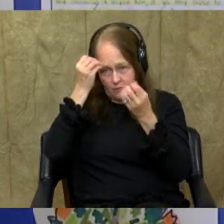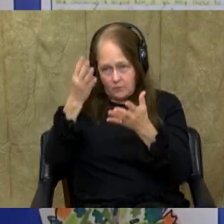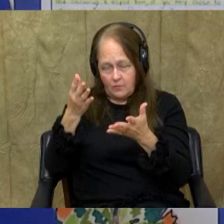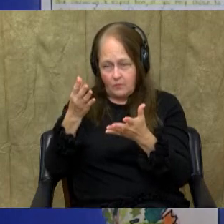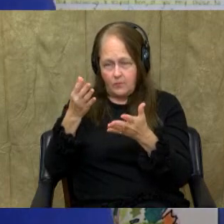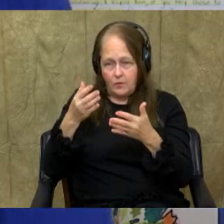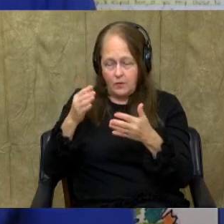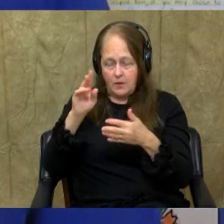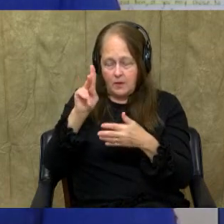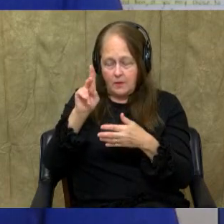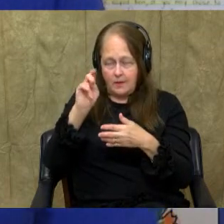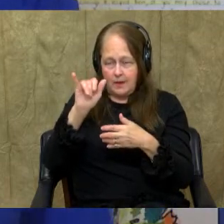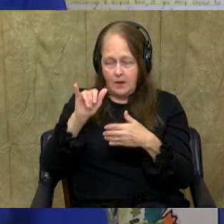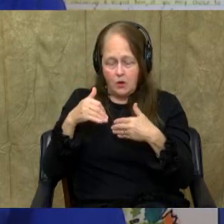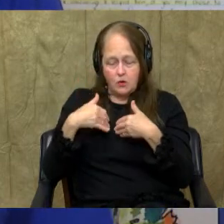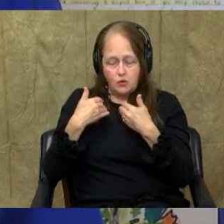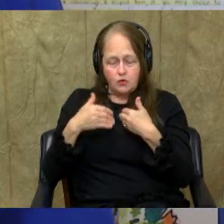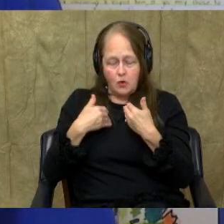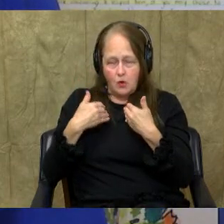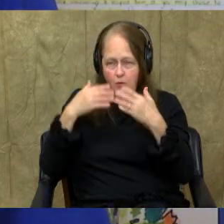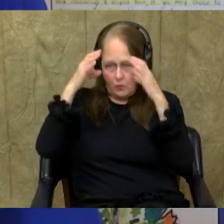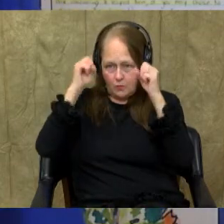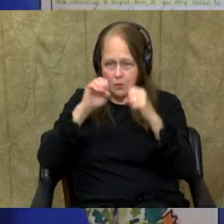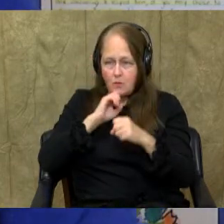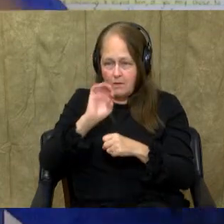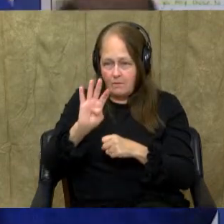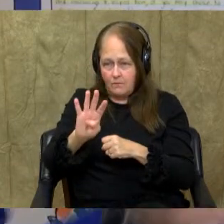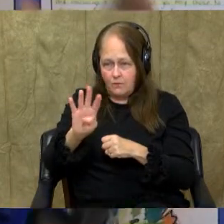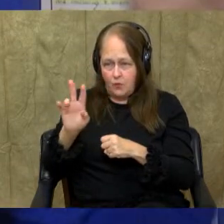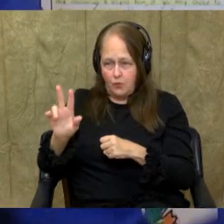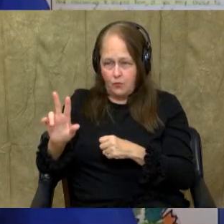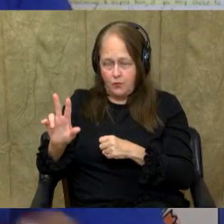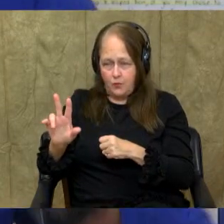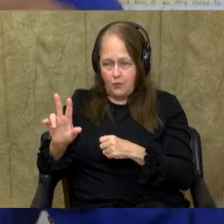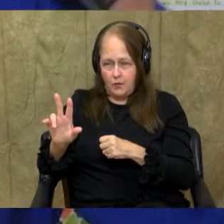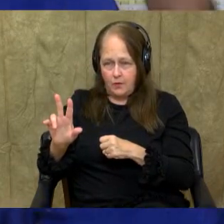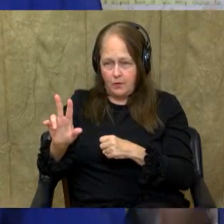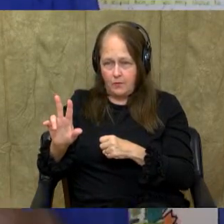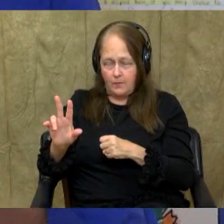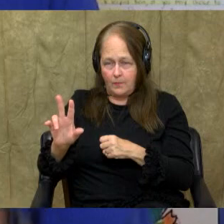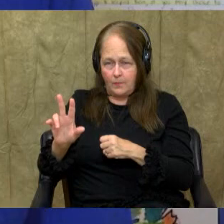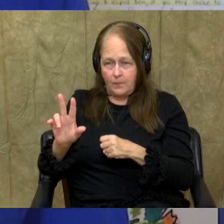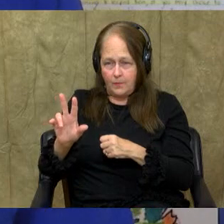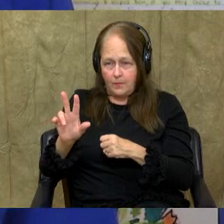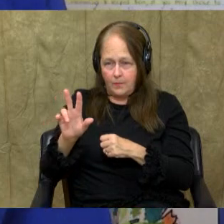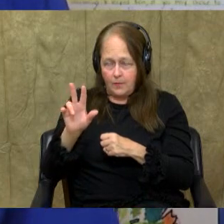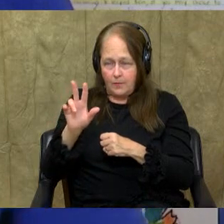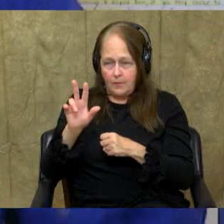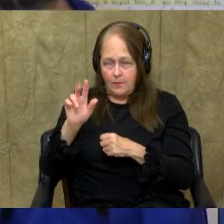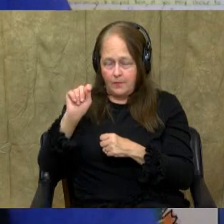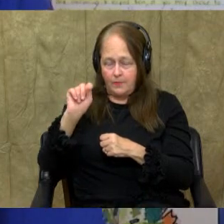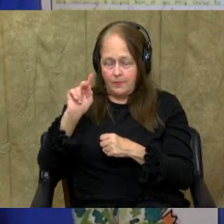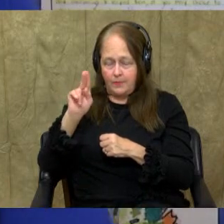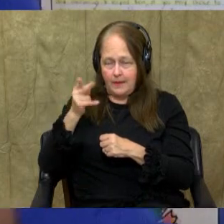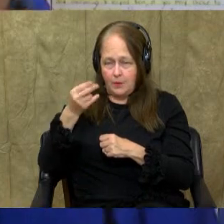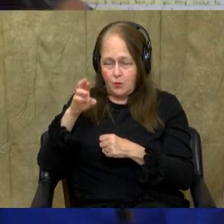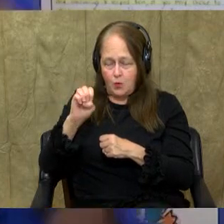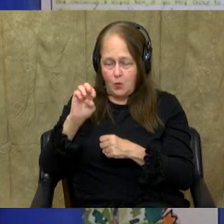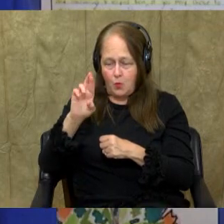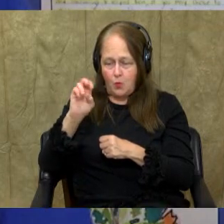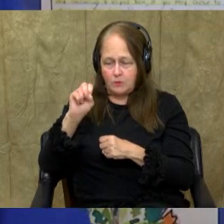F. Kennedy and Lyndon B. Johnson? Now, at this point in the nation's history, some progress had been